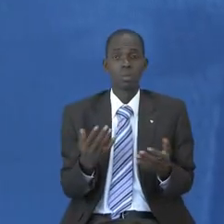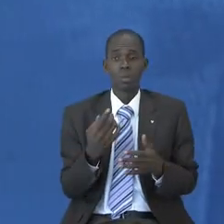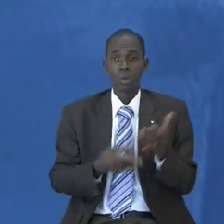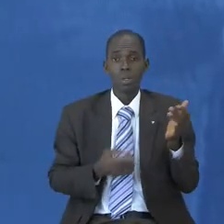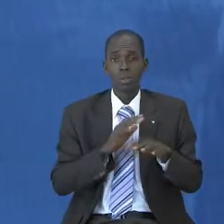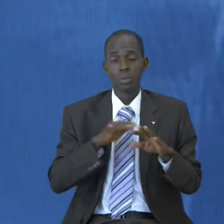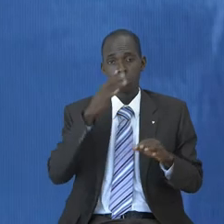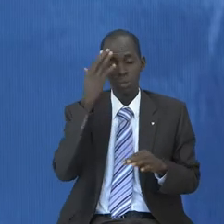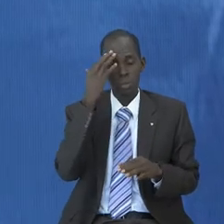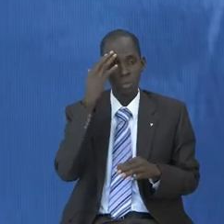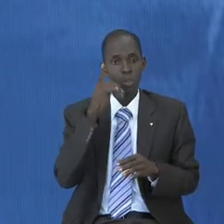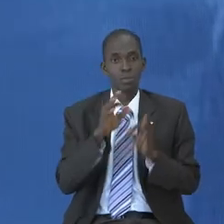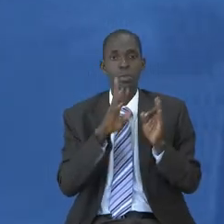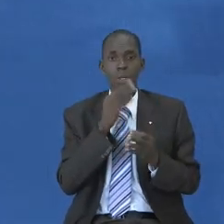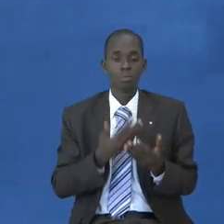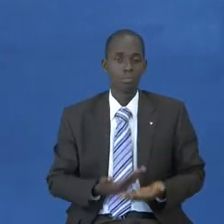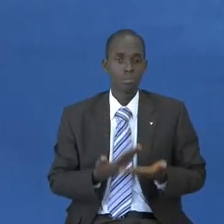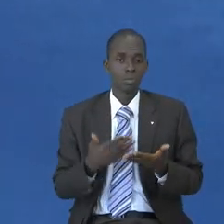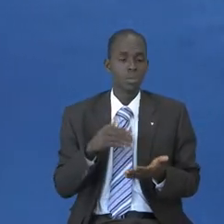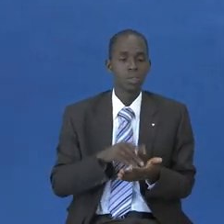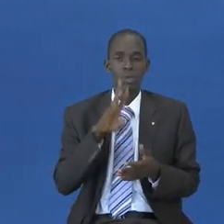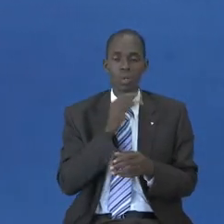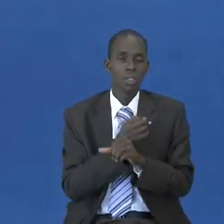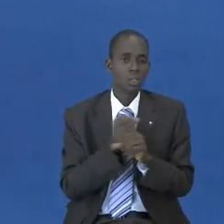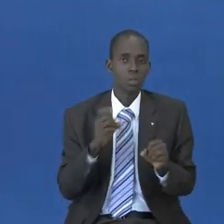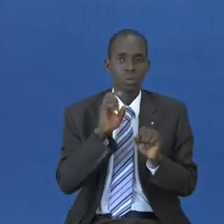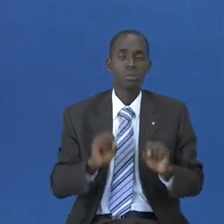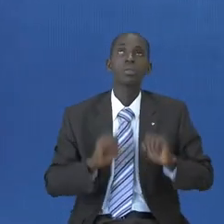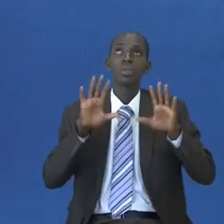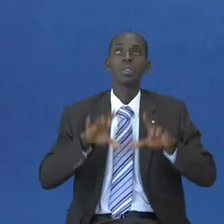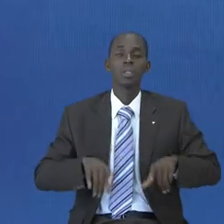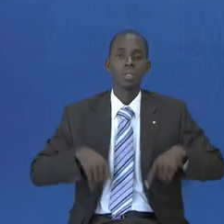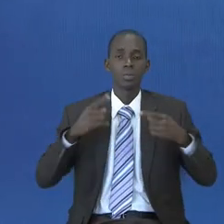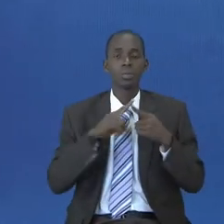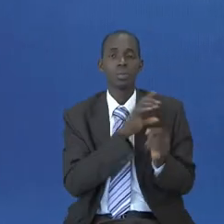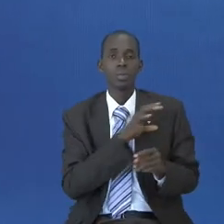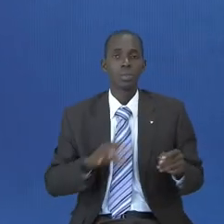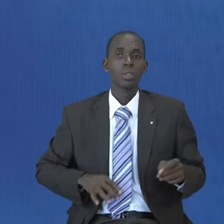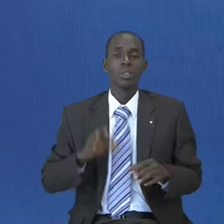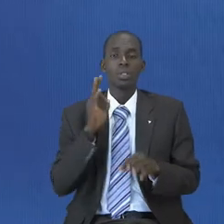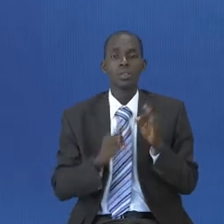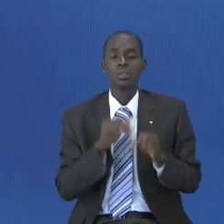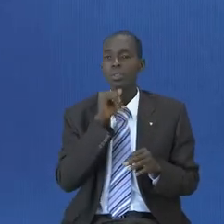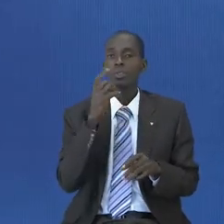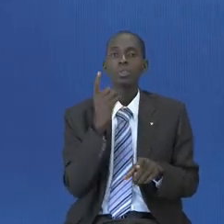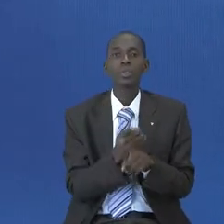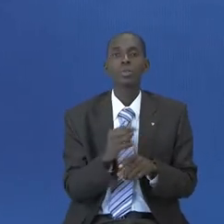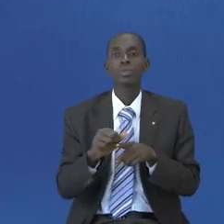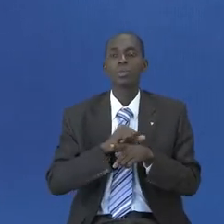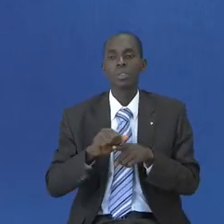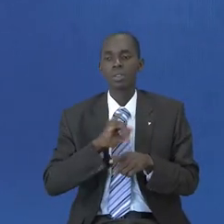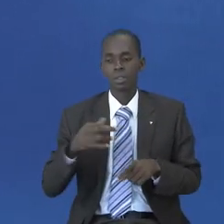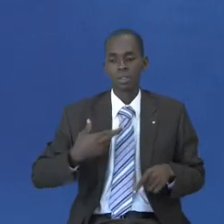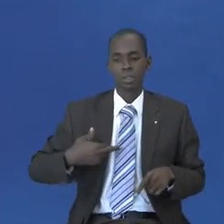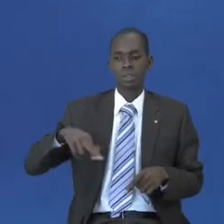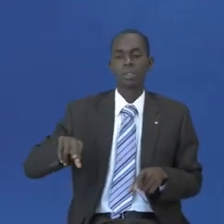born again? Don't you know if you have given your heart to Christ? Don't you know if you are not just in religion like